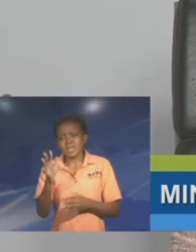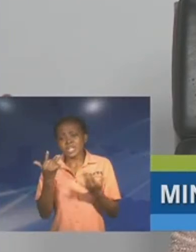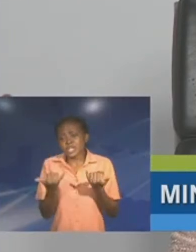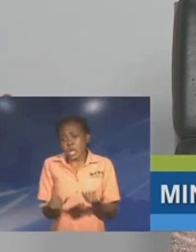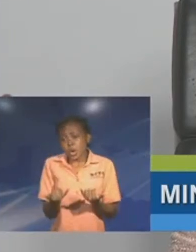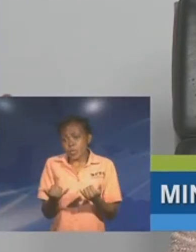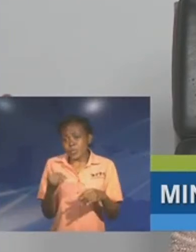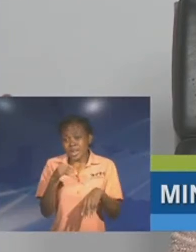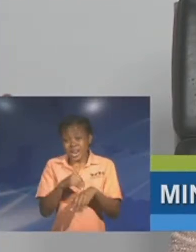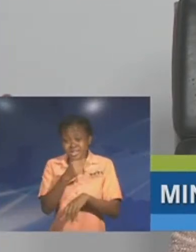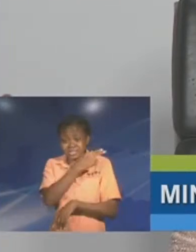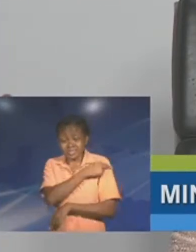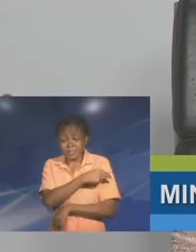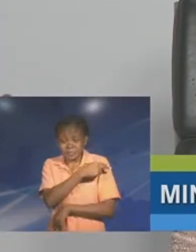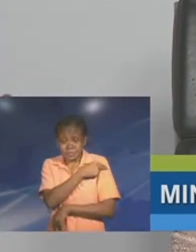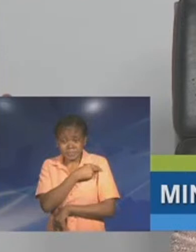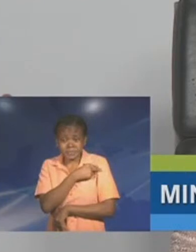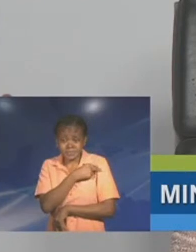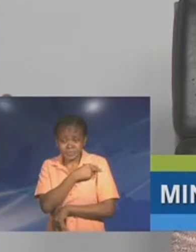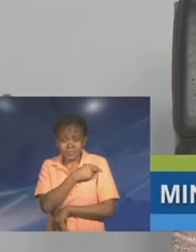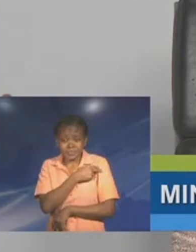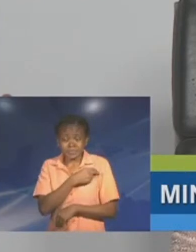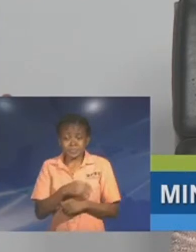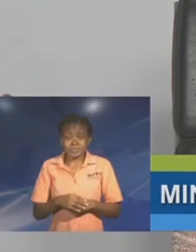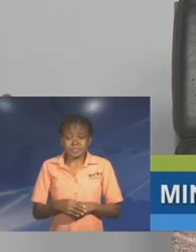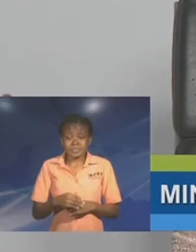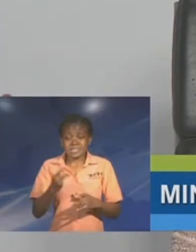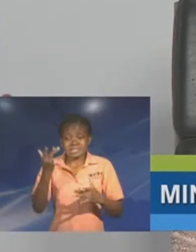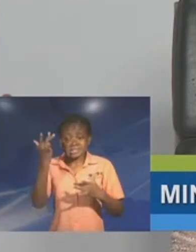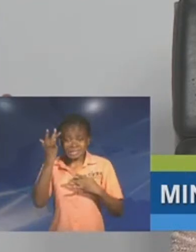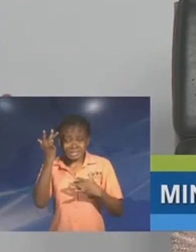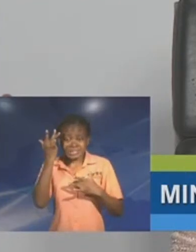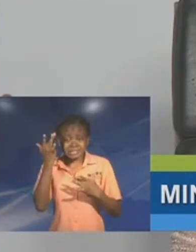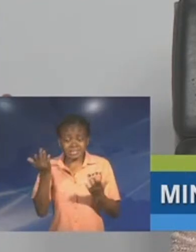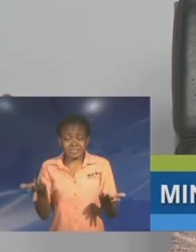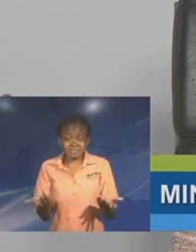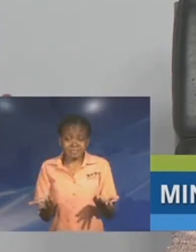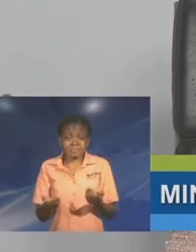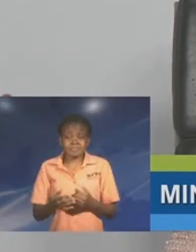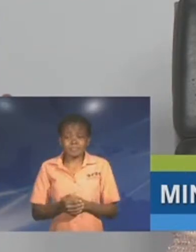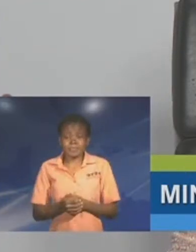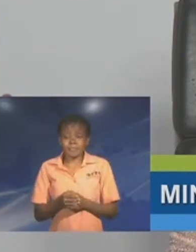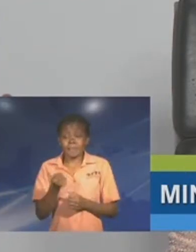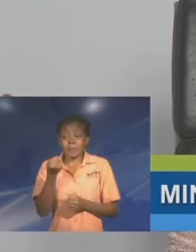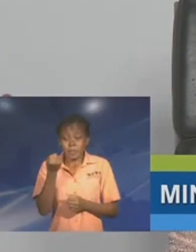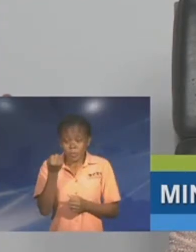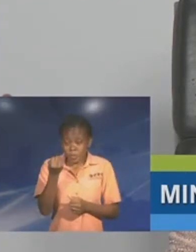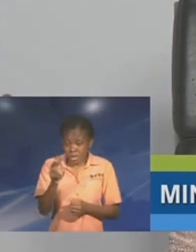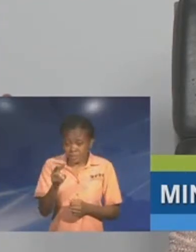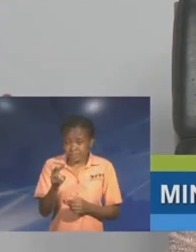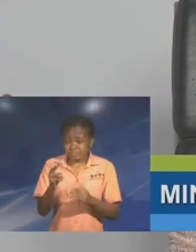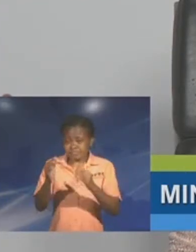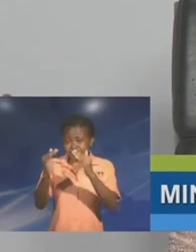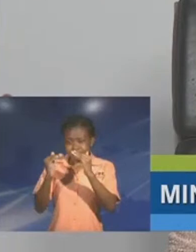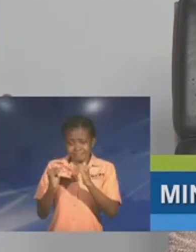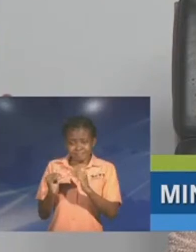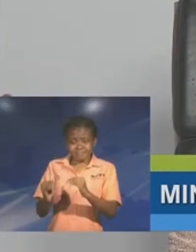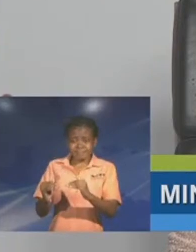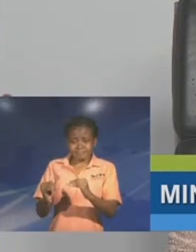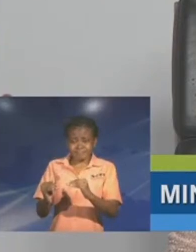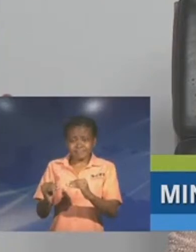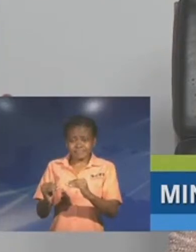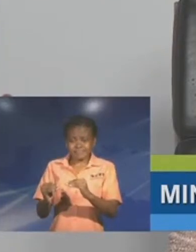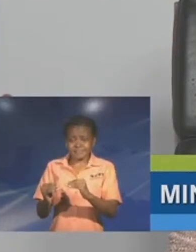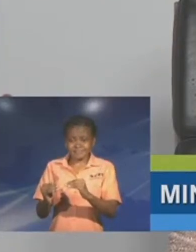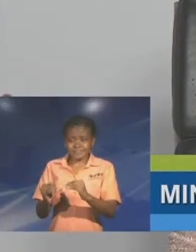hospitals, representing those that are critically and severely ill, and 12 at the step-down facility that is currently